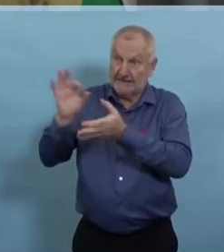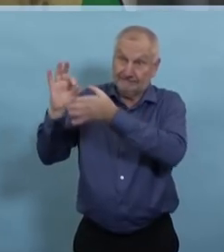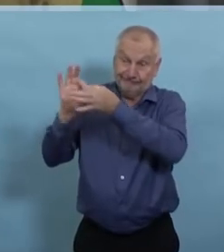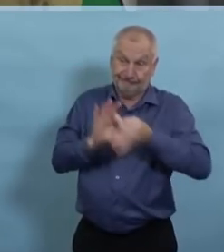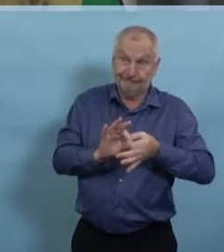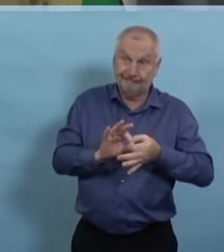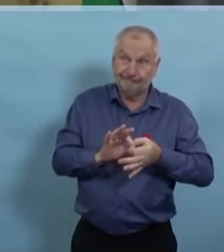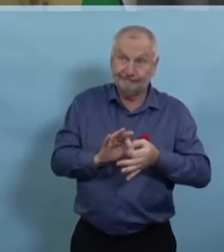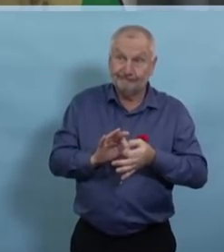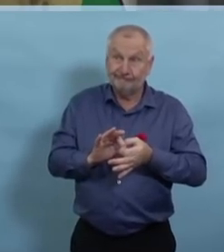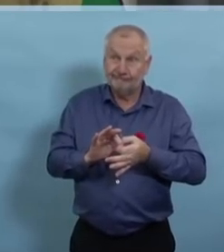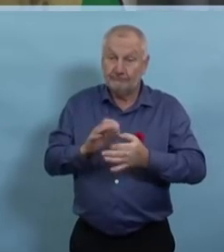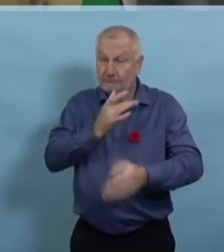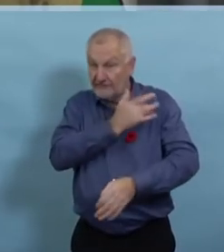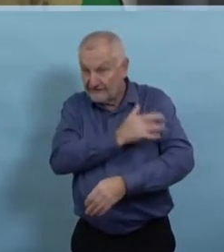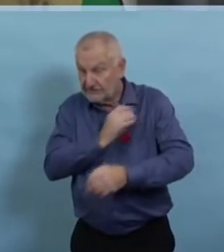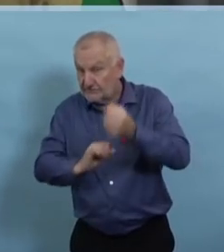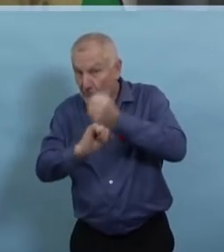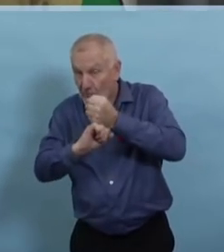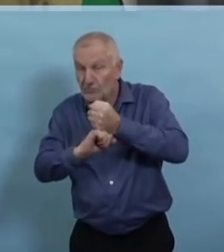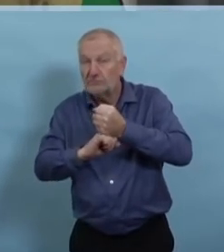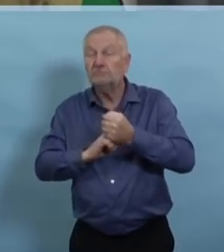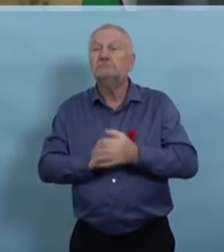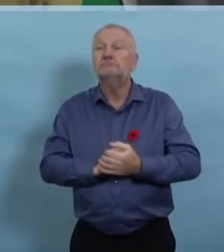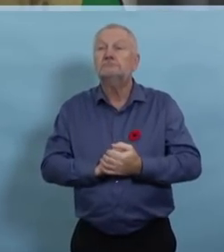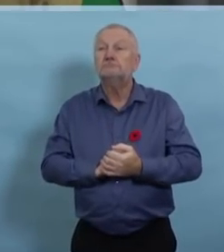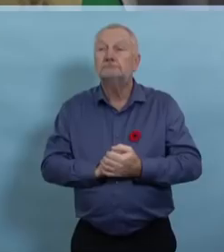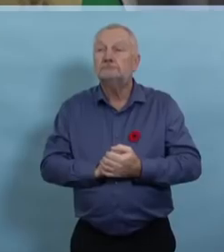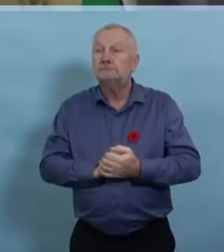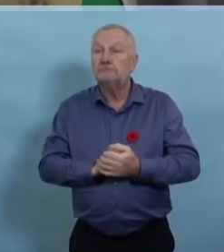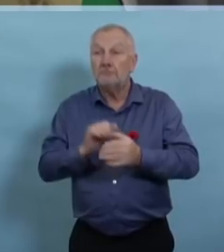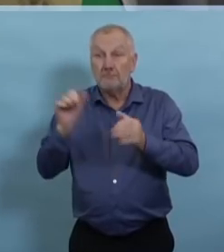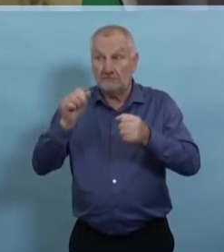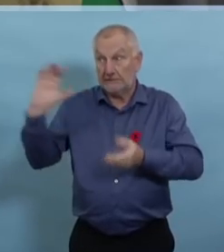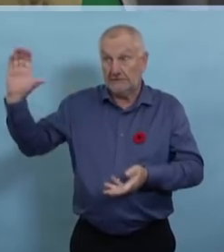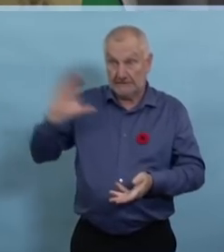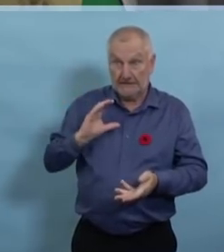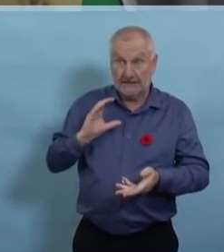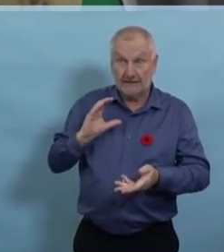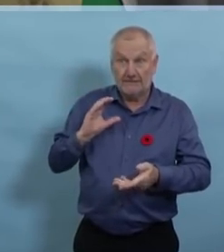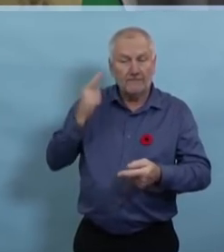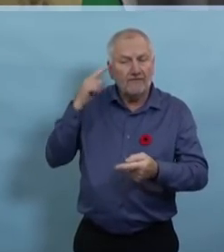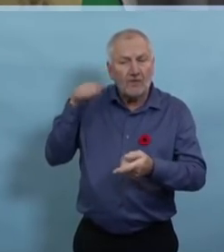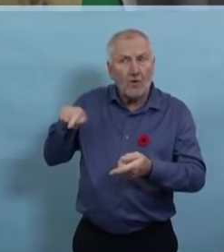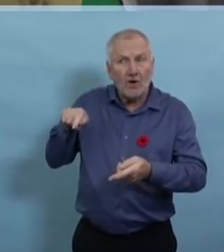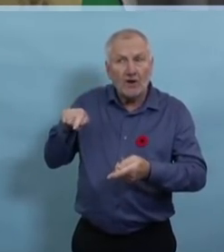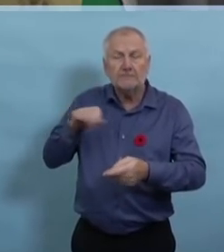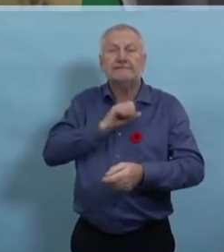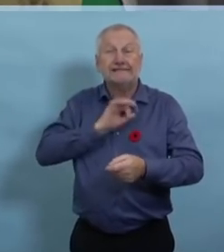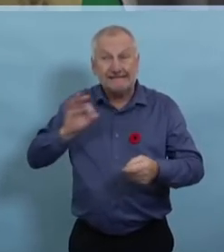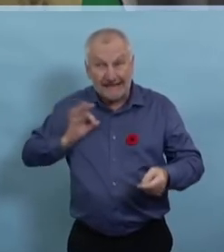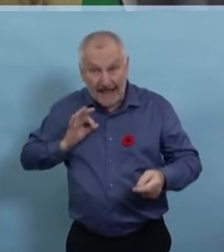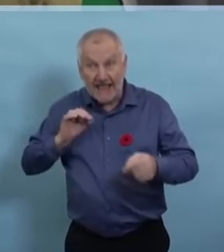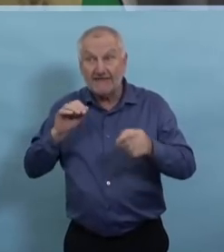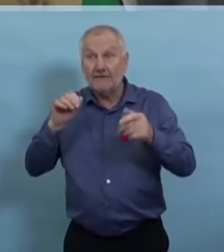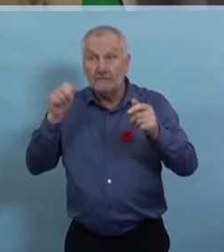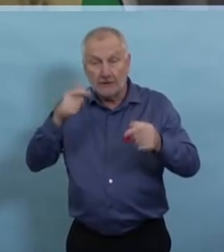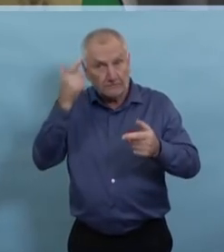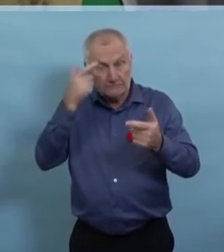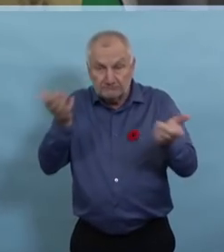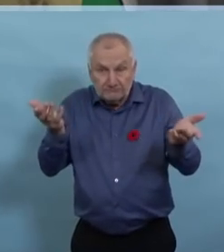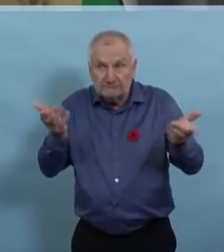that they could use that for a variety of different things, including staff. My understanding, our most recent report indicates that